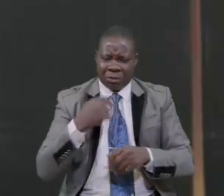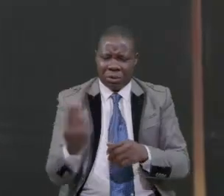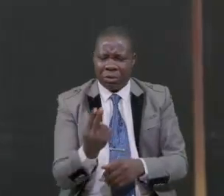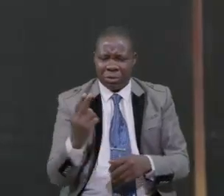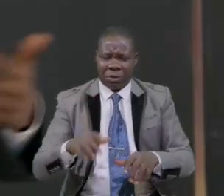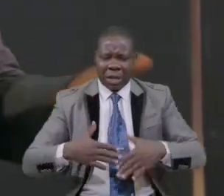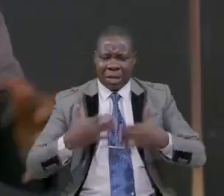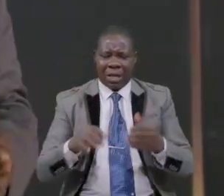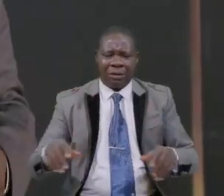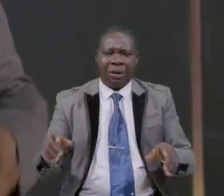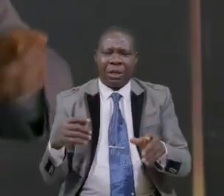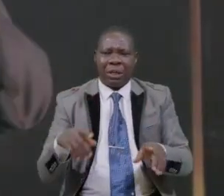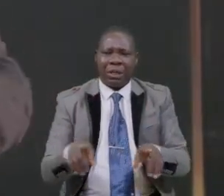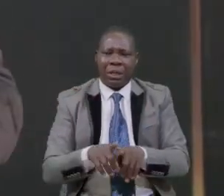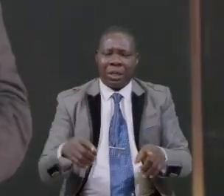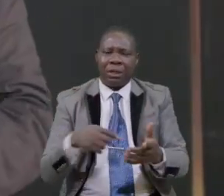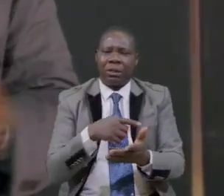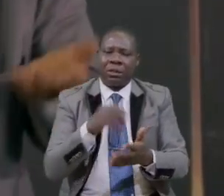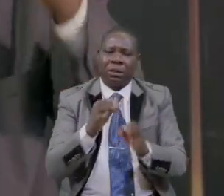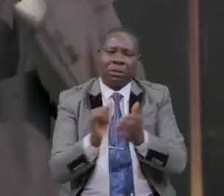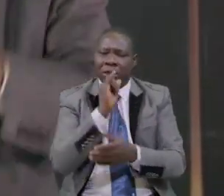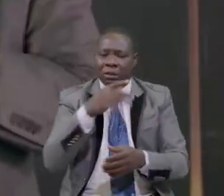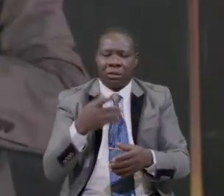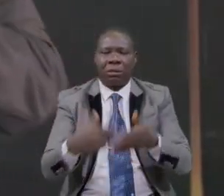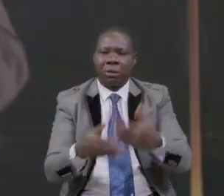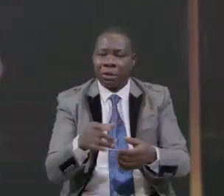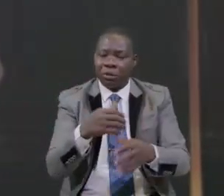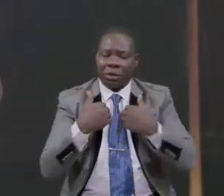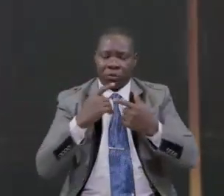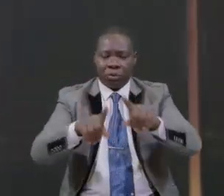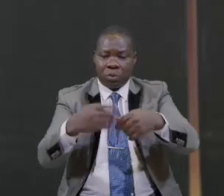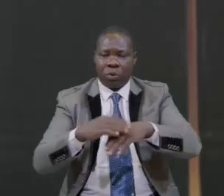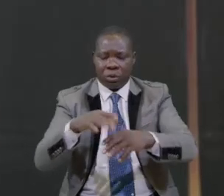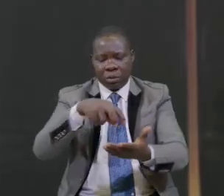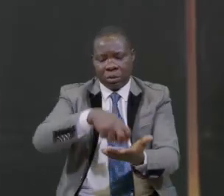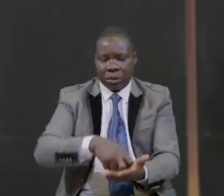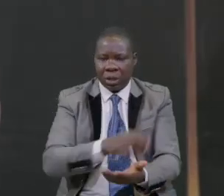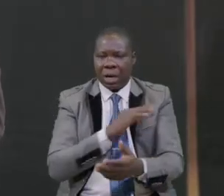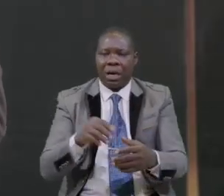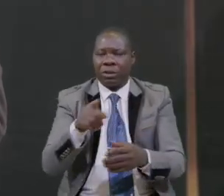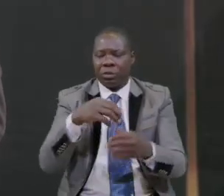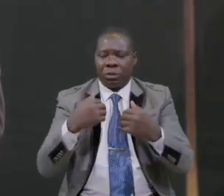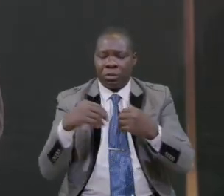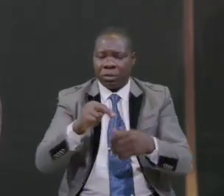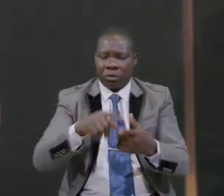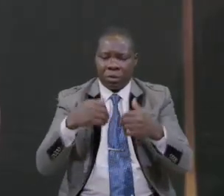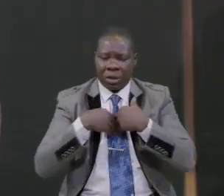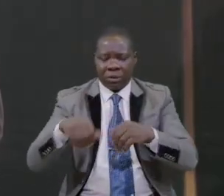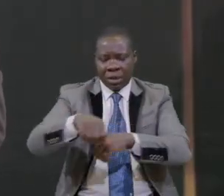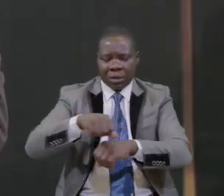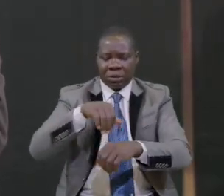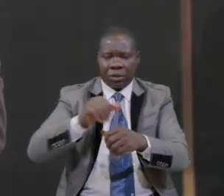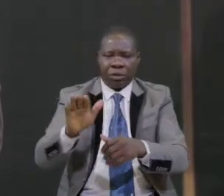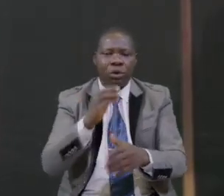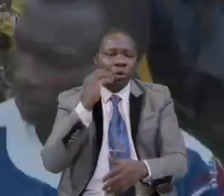the case, you have to go on your knees and have the anointing in your home first. The anointing that will break